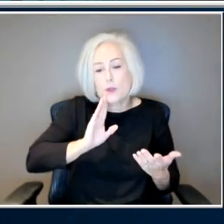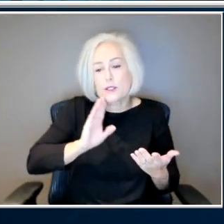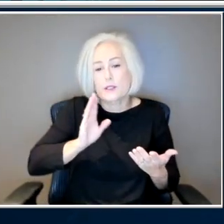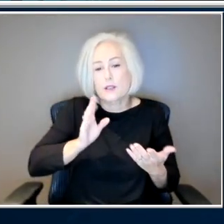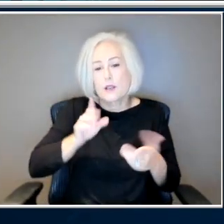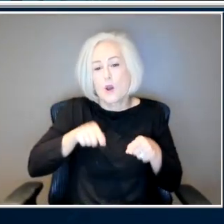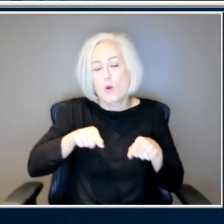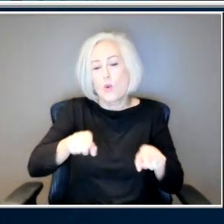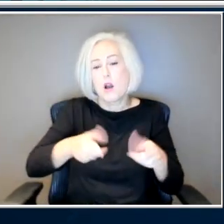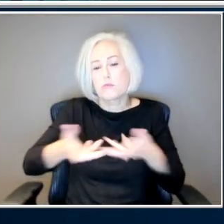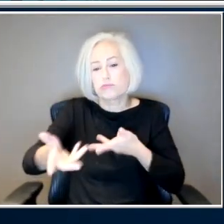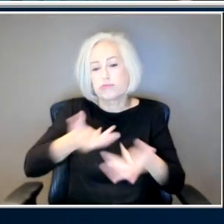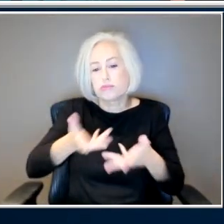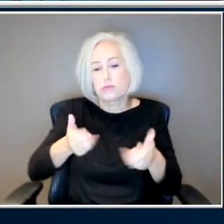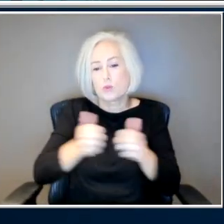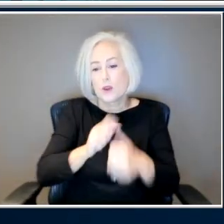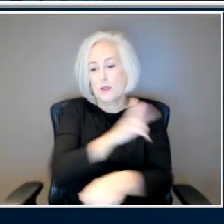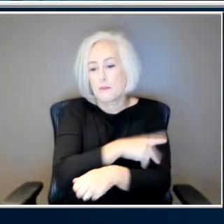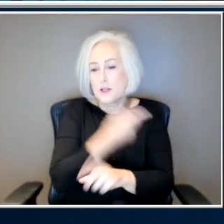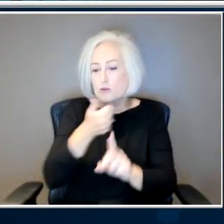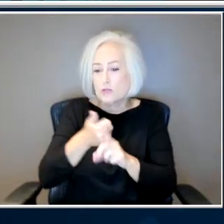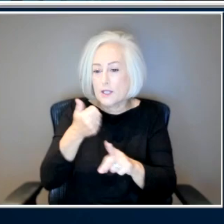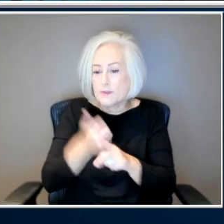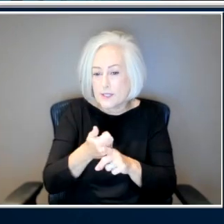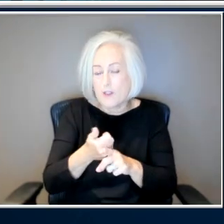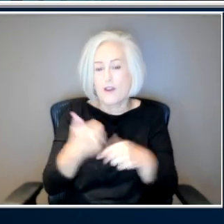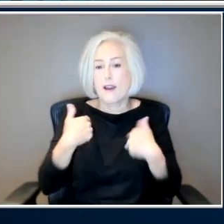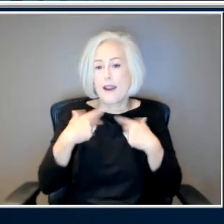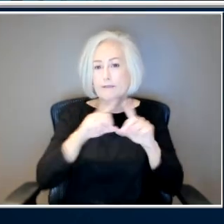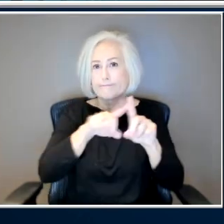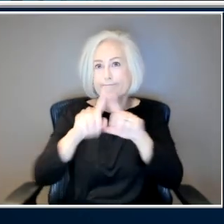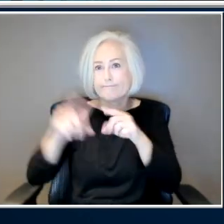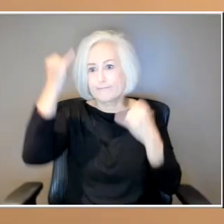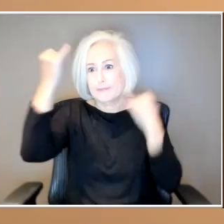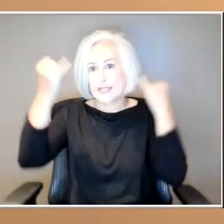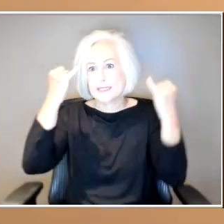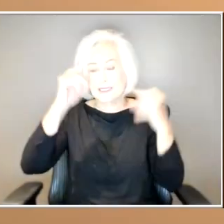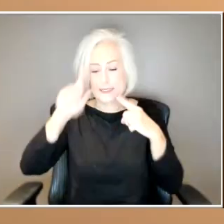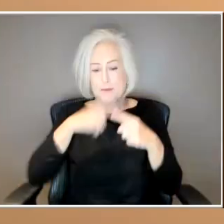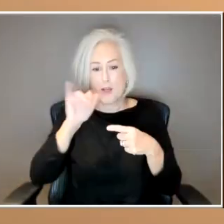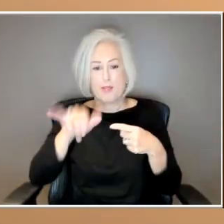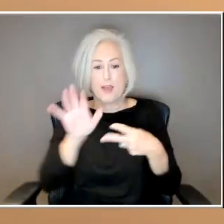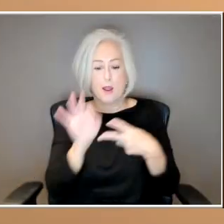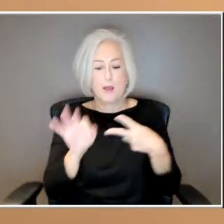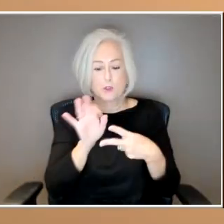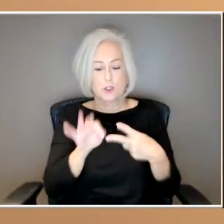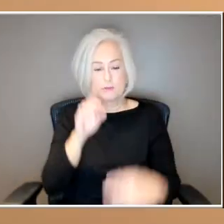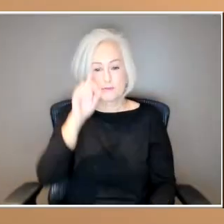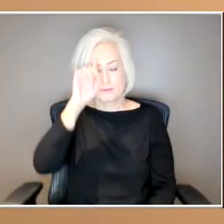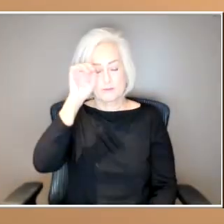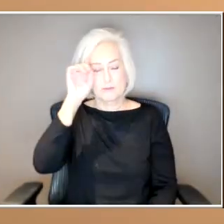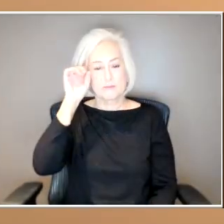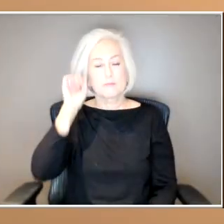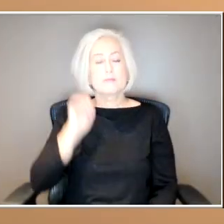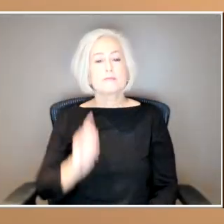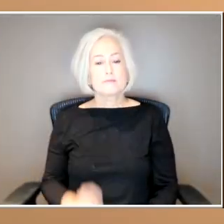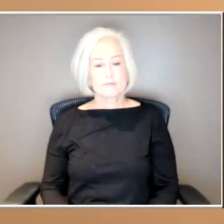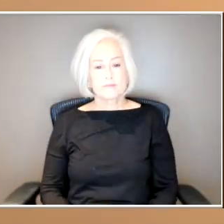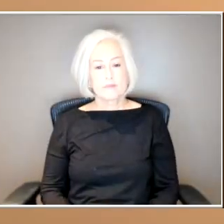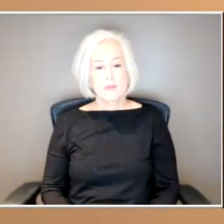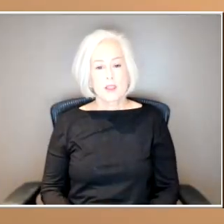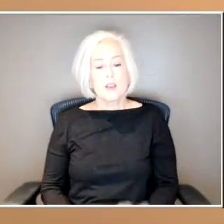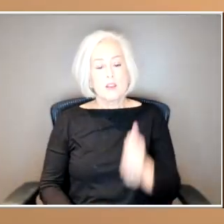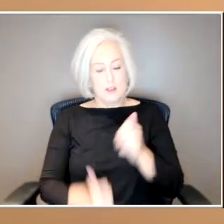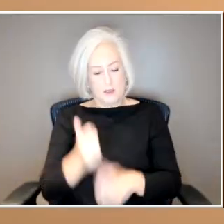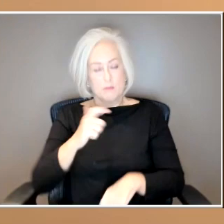patients who come to you with just different ideas about this as an option? Most of the time, it is a little bit more common for